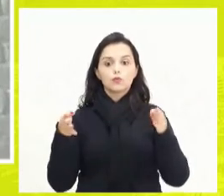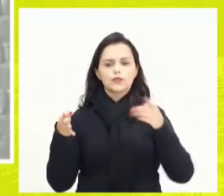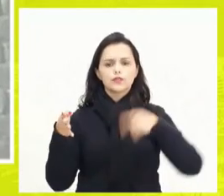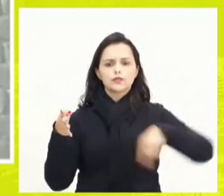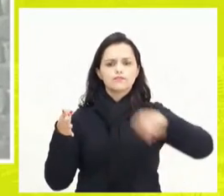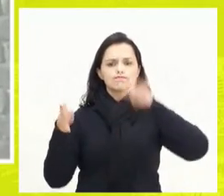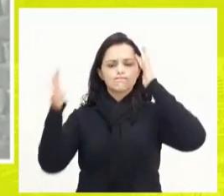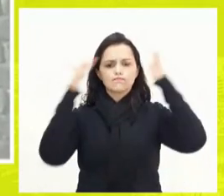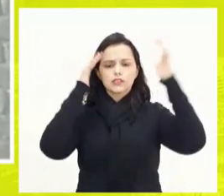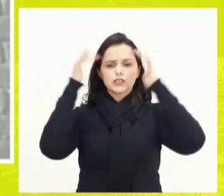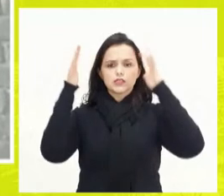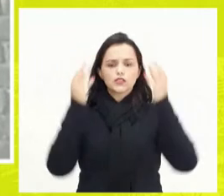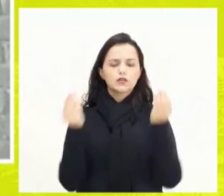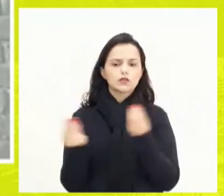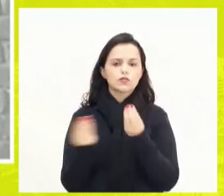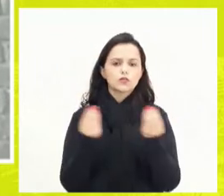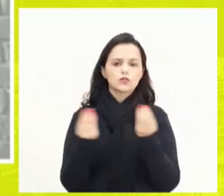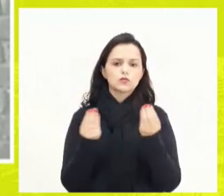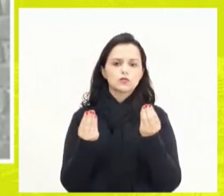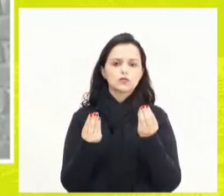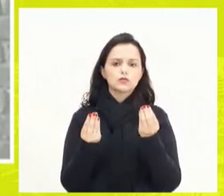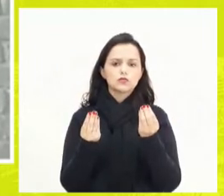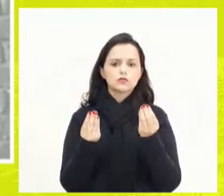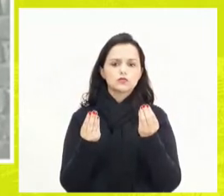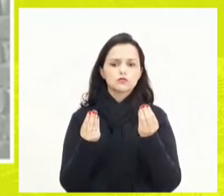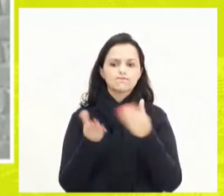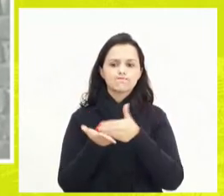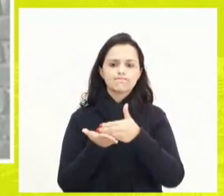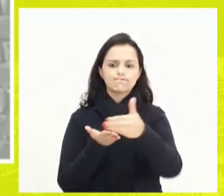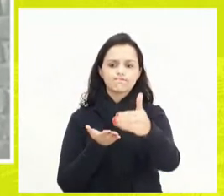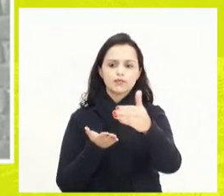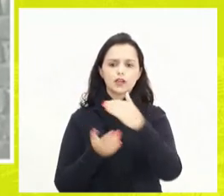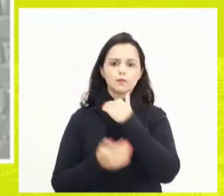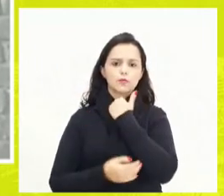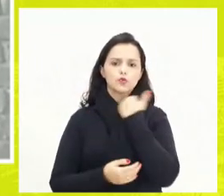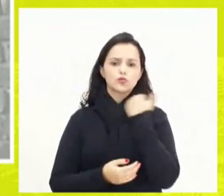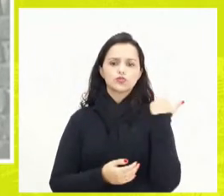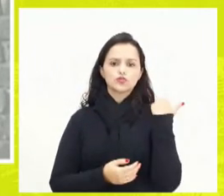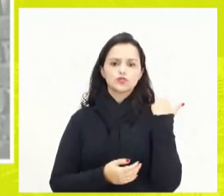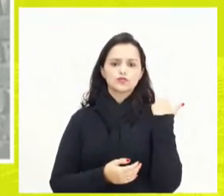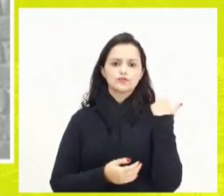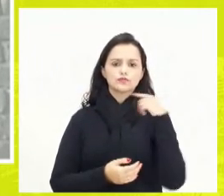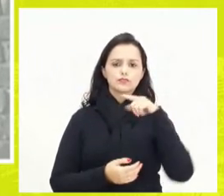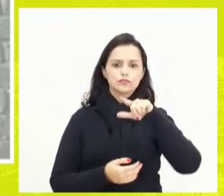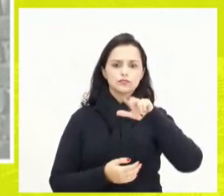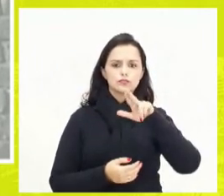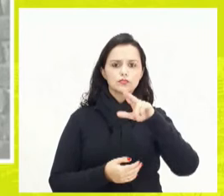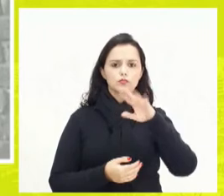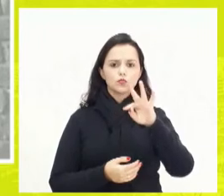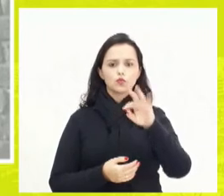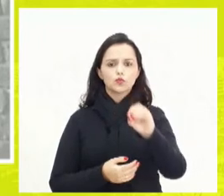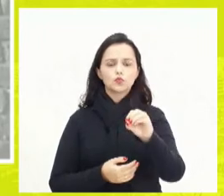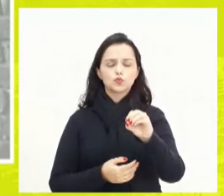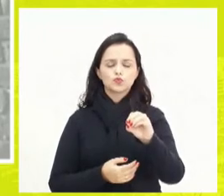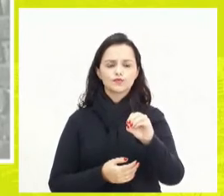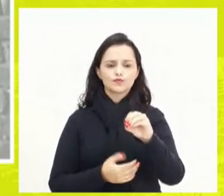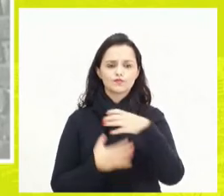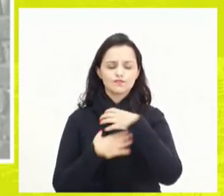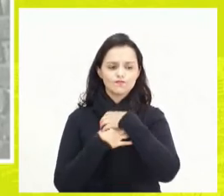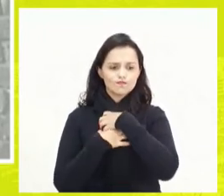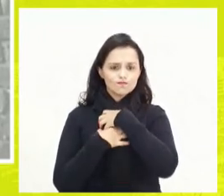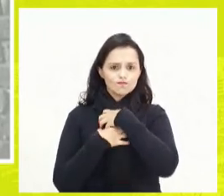very proper moment to think in how we're going to deal with